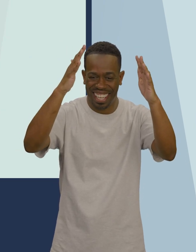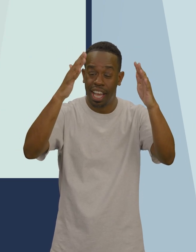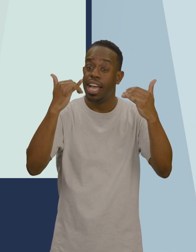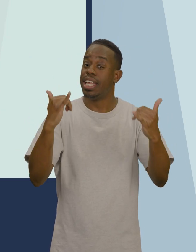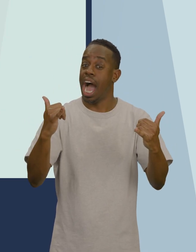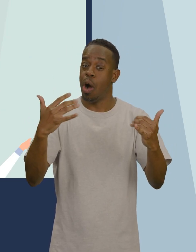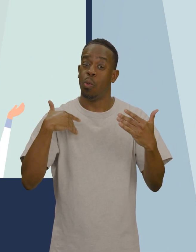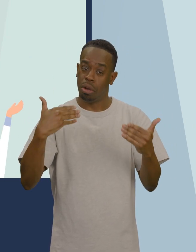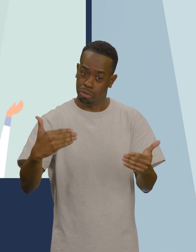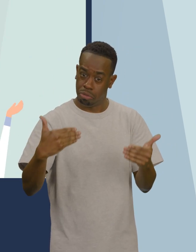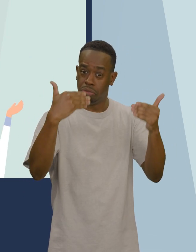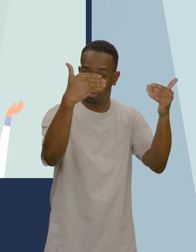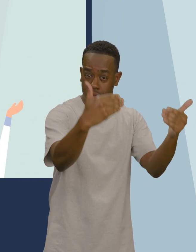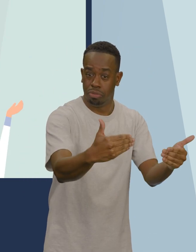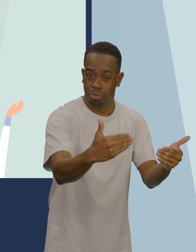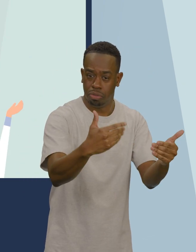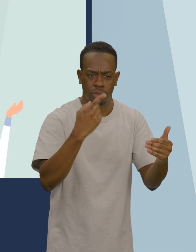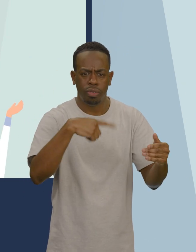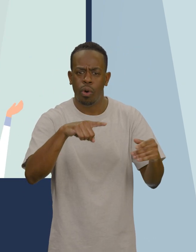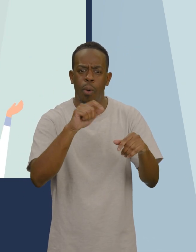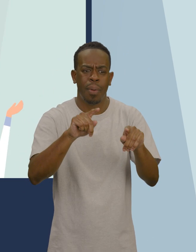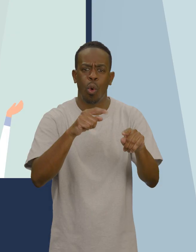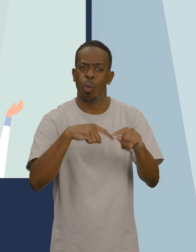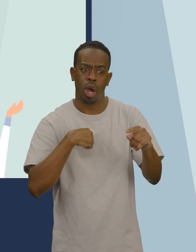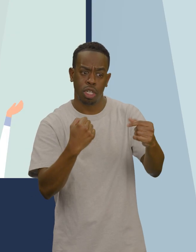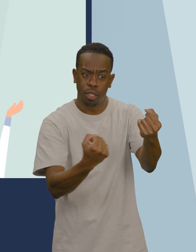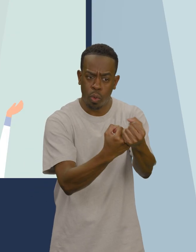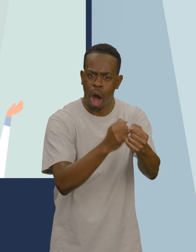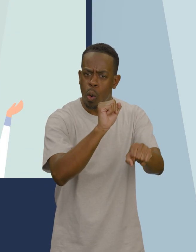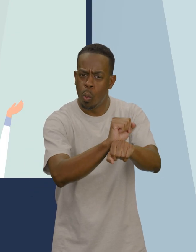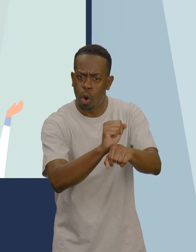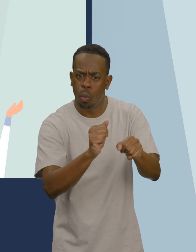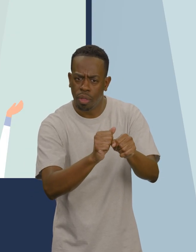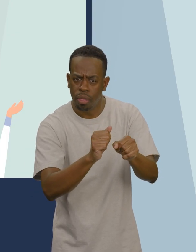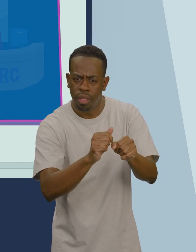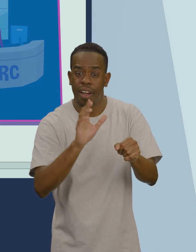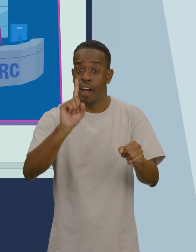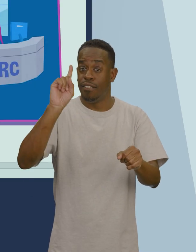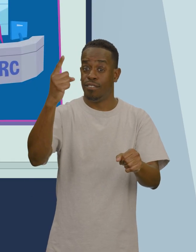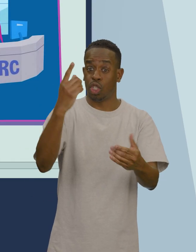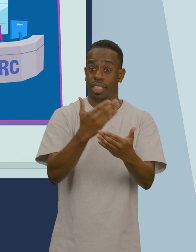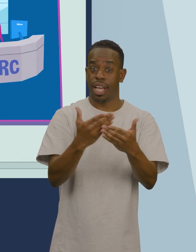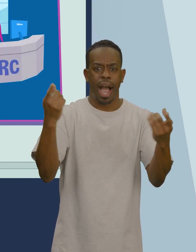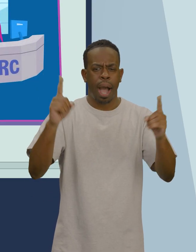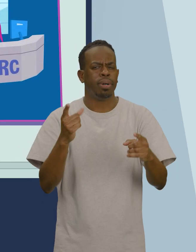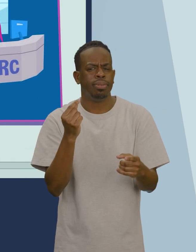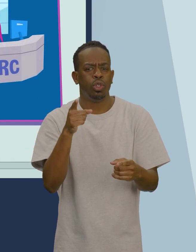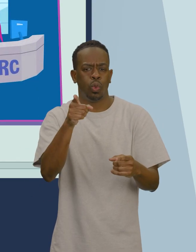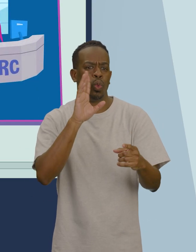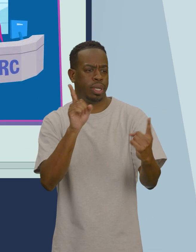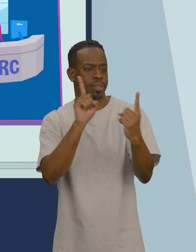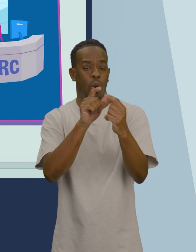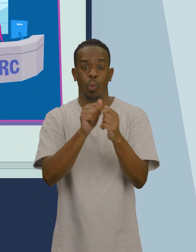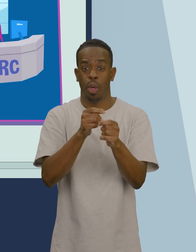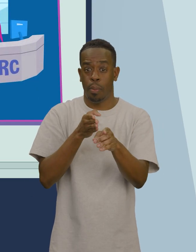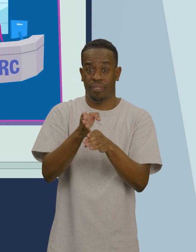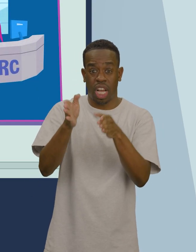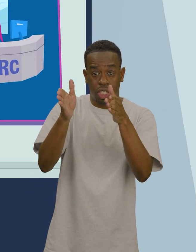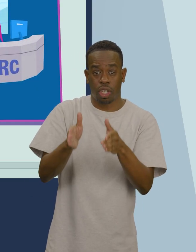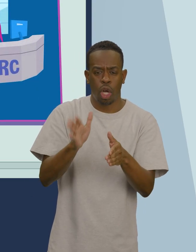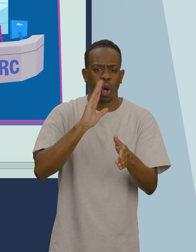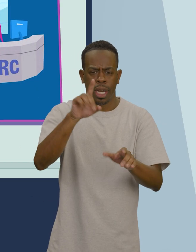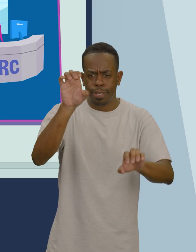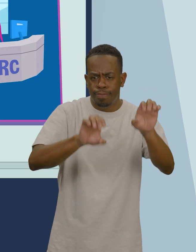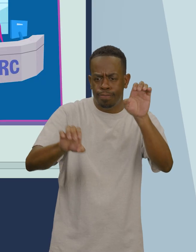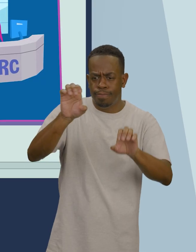Now then, let's move on to the practical way in which we work with you, the people we support. The very first thing that happens is that you meet with an intake professional.